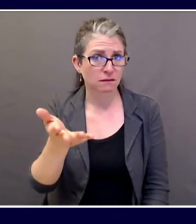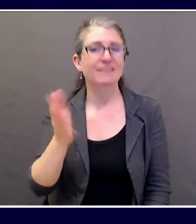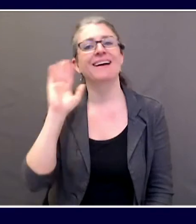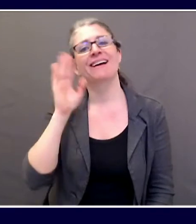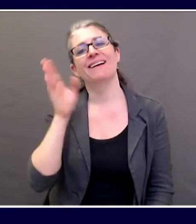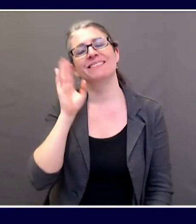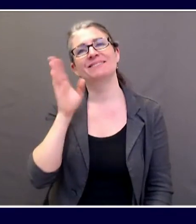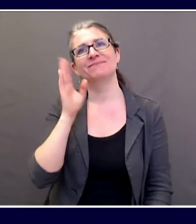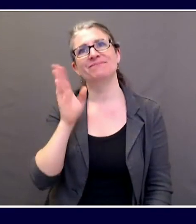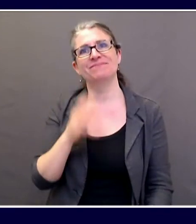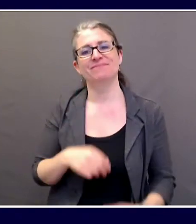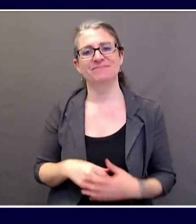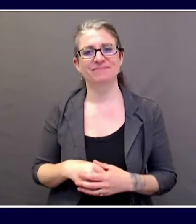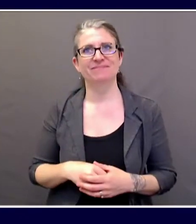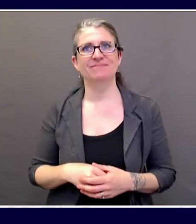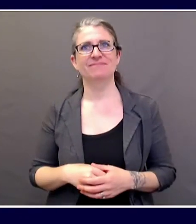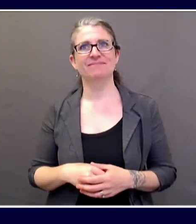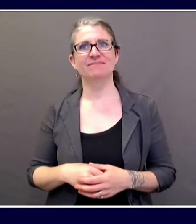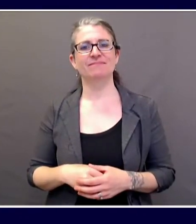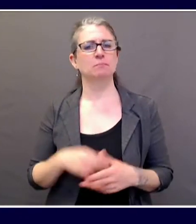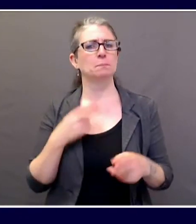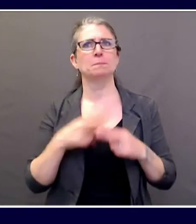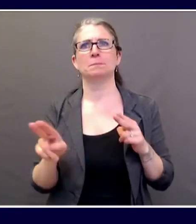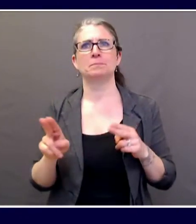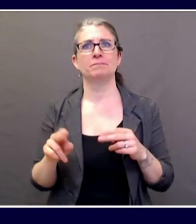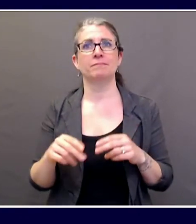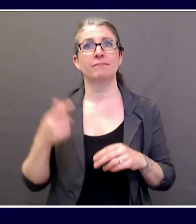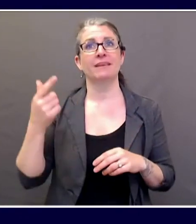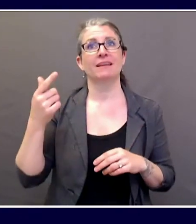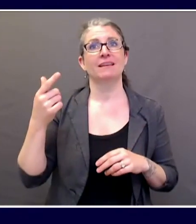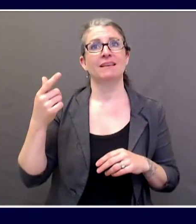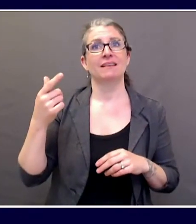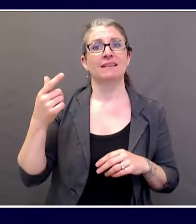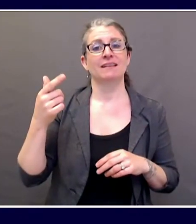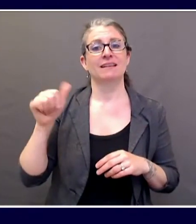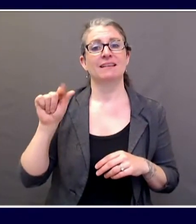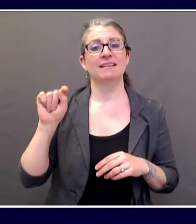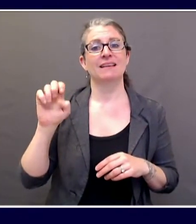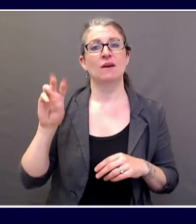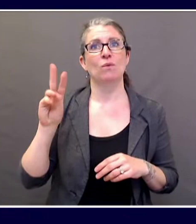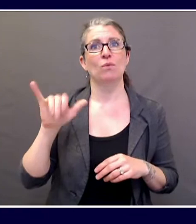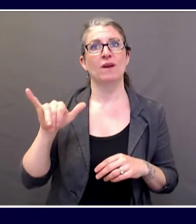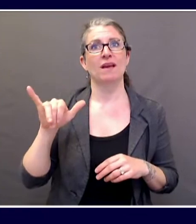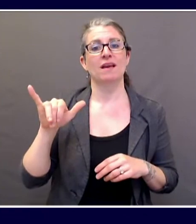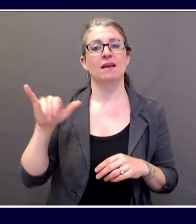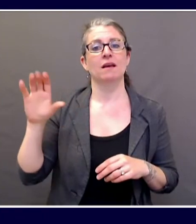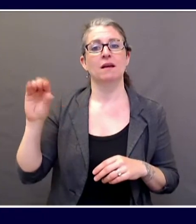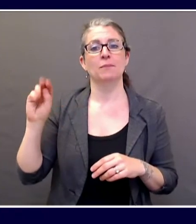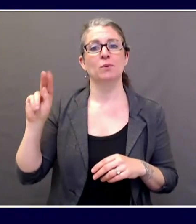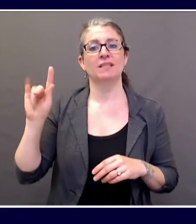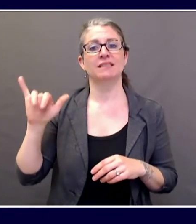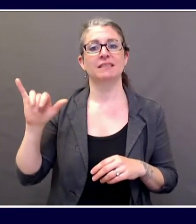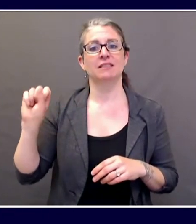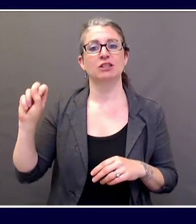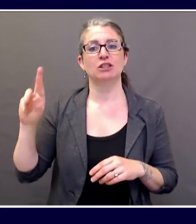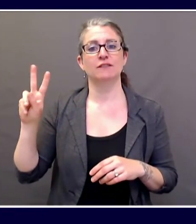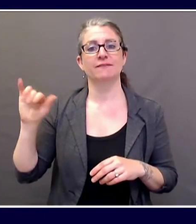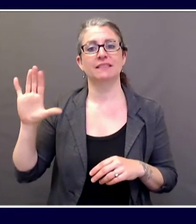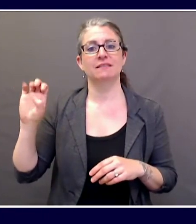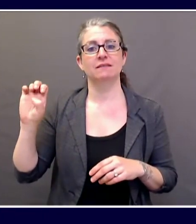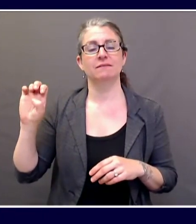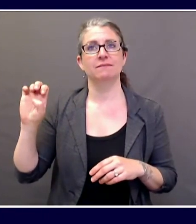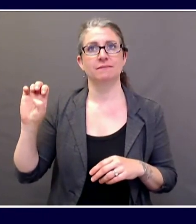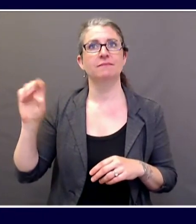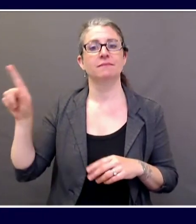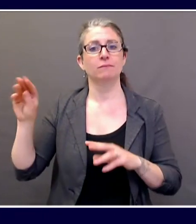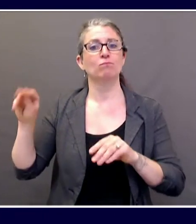quick question. I heard that Gateway Community Services is offering a vaccine clinic, specifically looking to connect with new Mainers next week. Just hoping to get